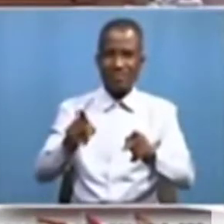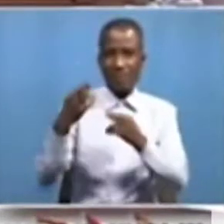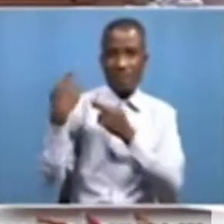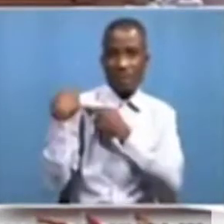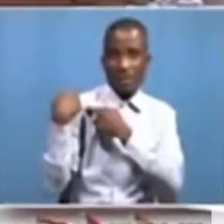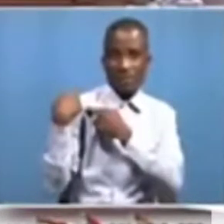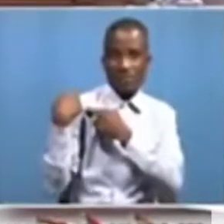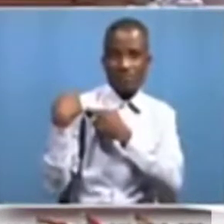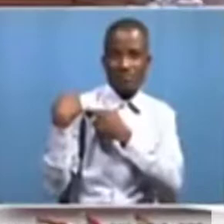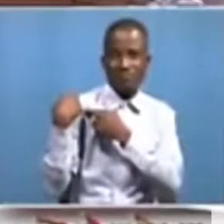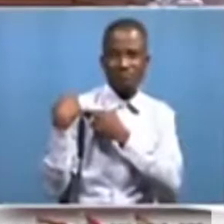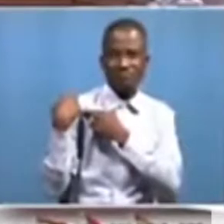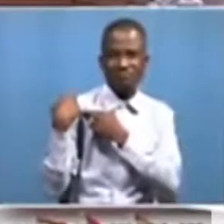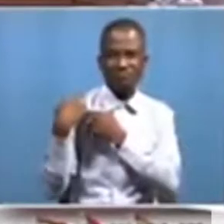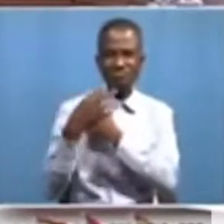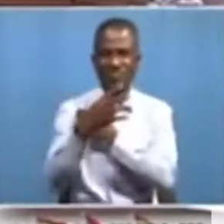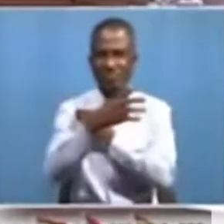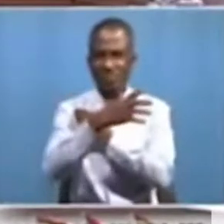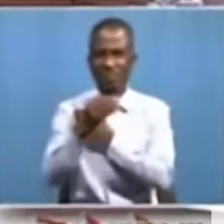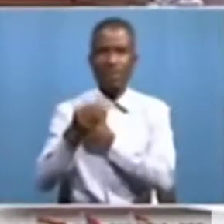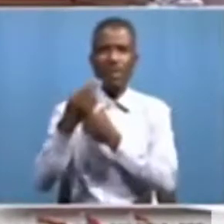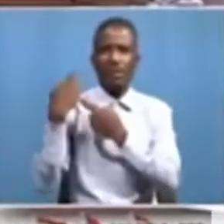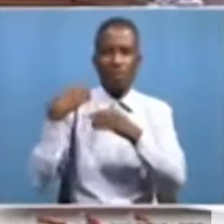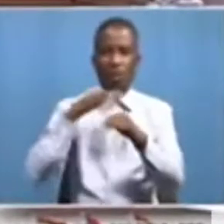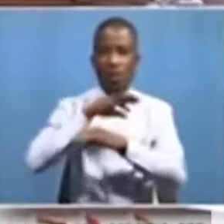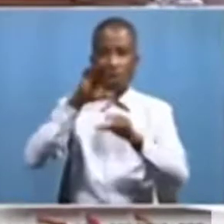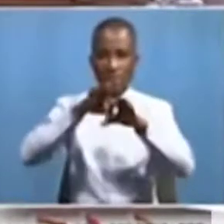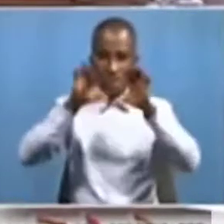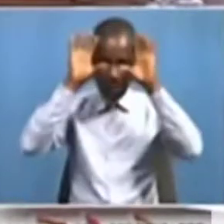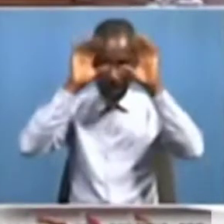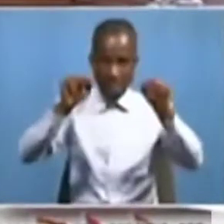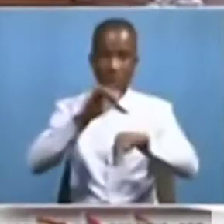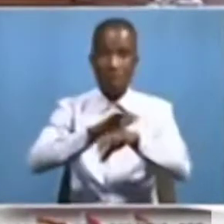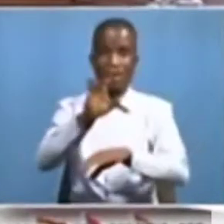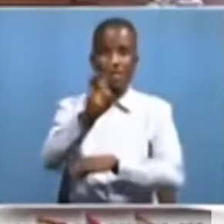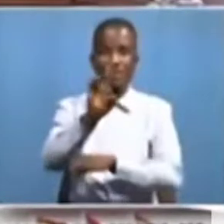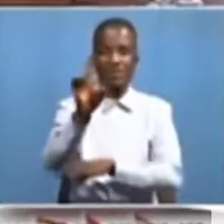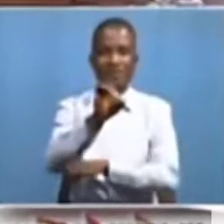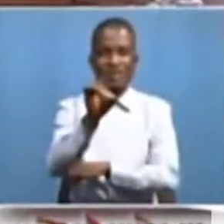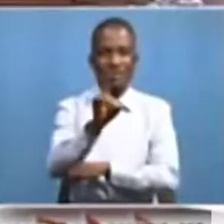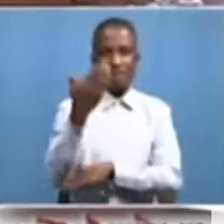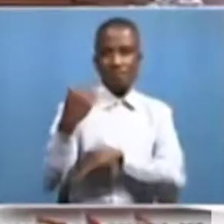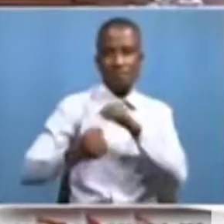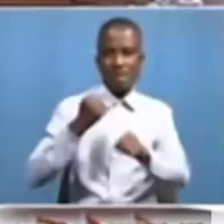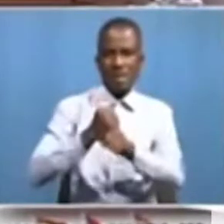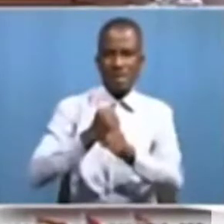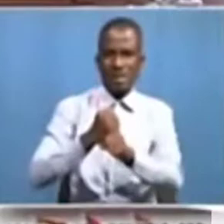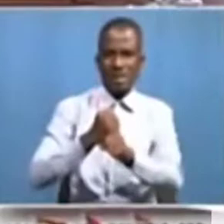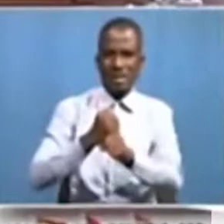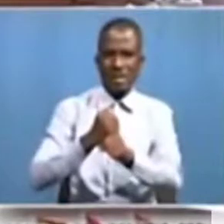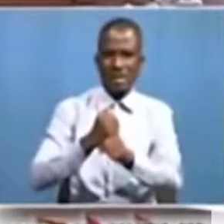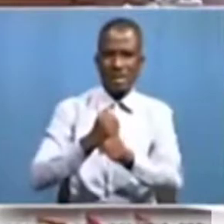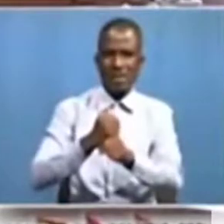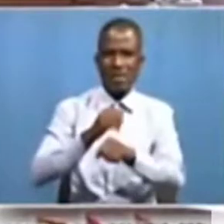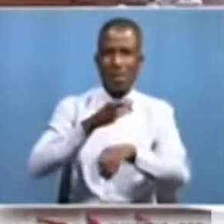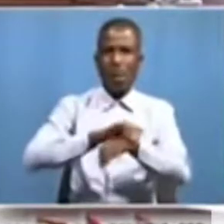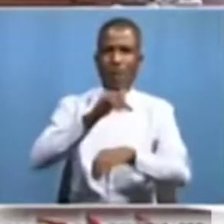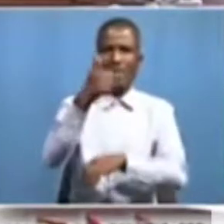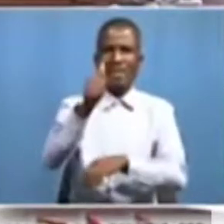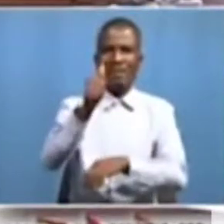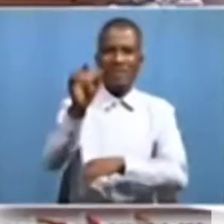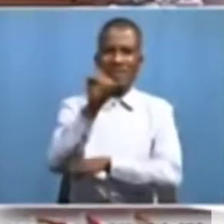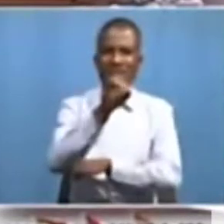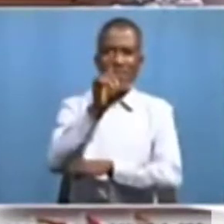first respondent and the returning officer for the presidential election held on 7 December 2020 and gazetted on 10 December